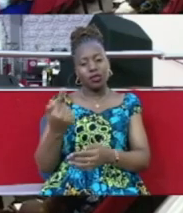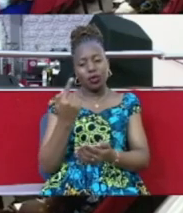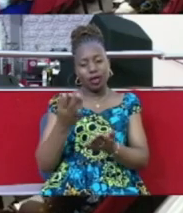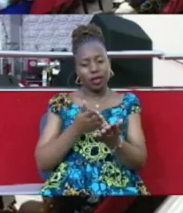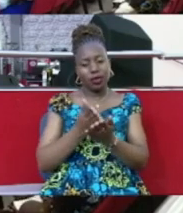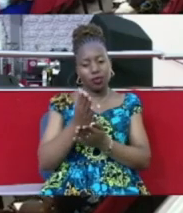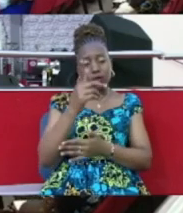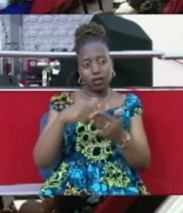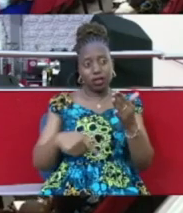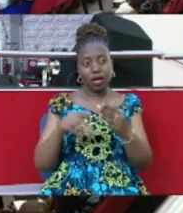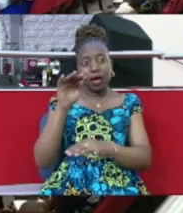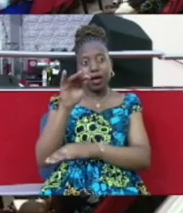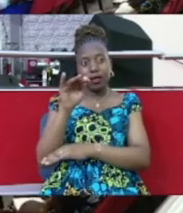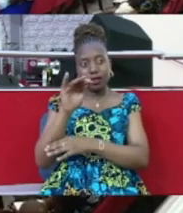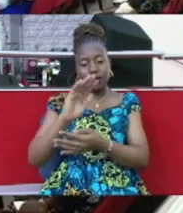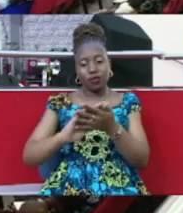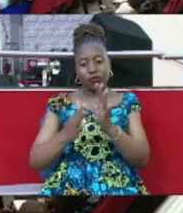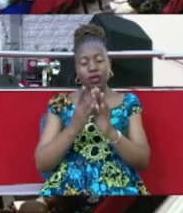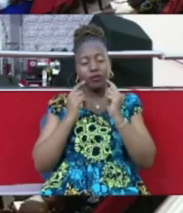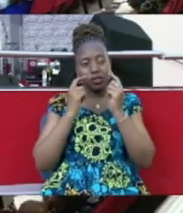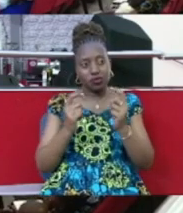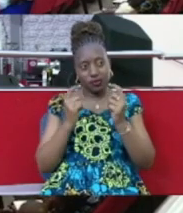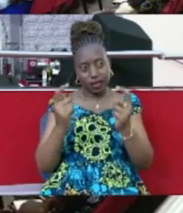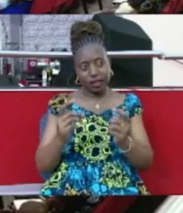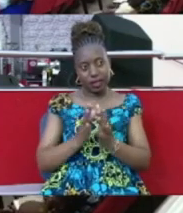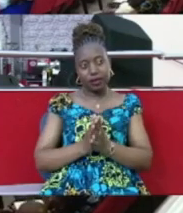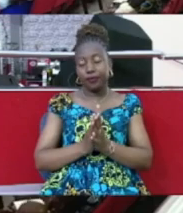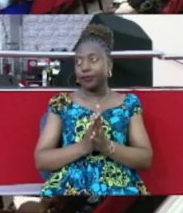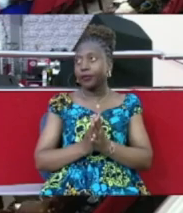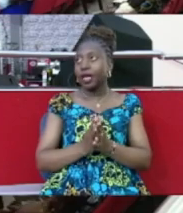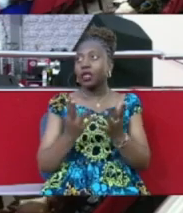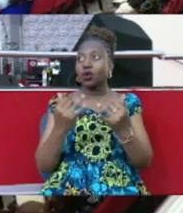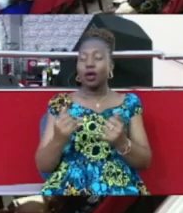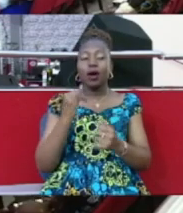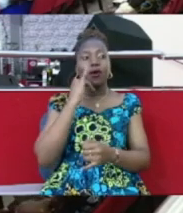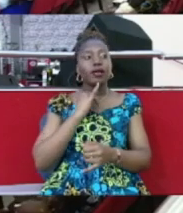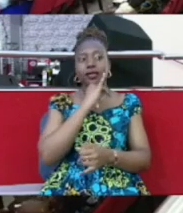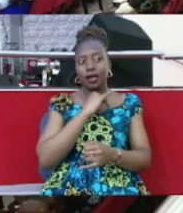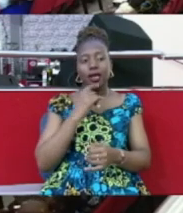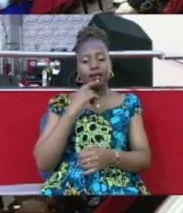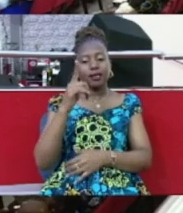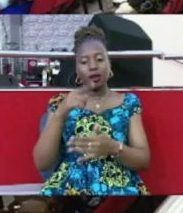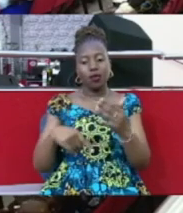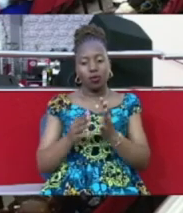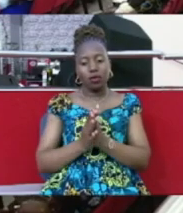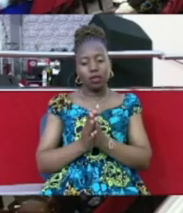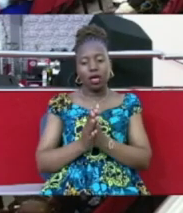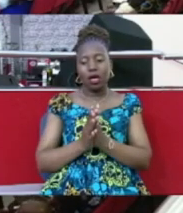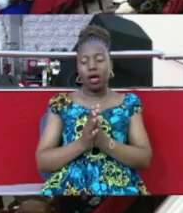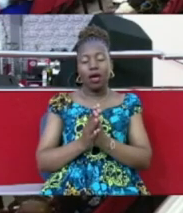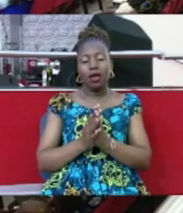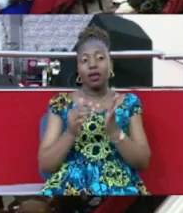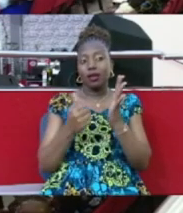repentance. Praise the name of Jesus. Amen. And so Isaiah says, woe unto me because I